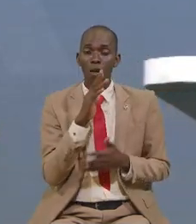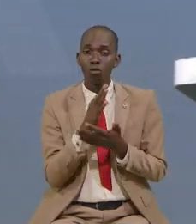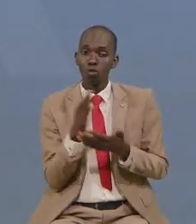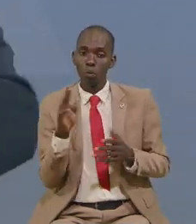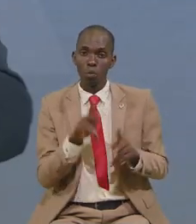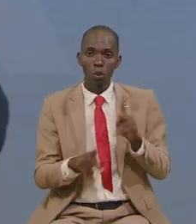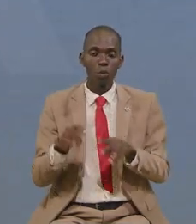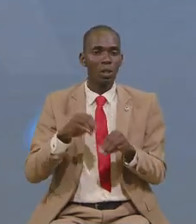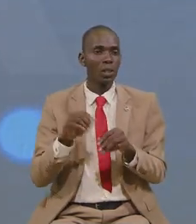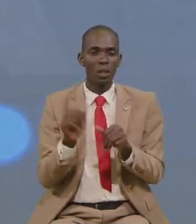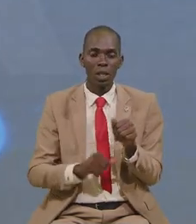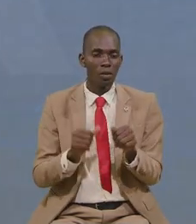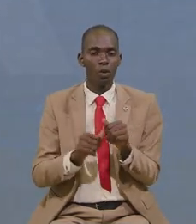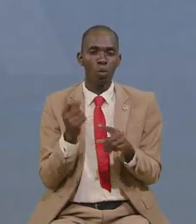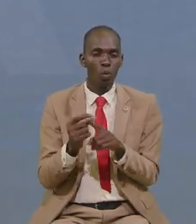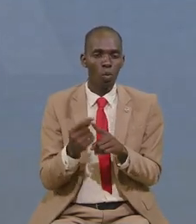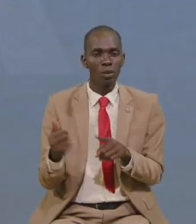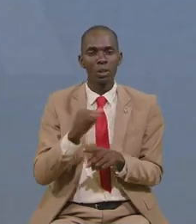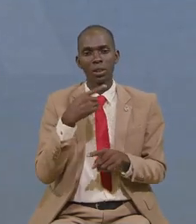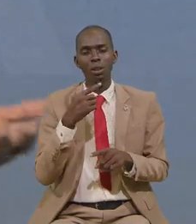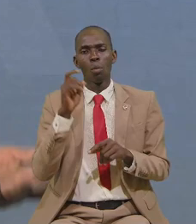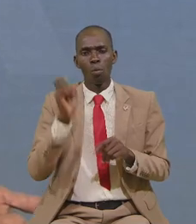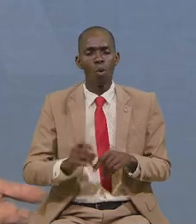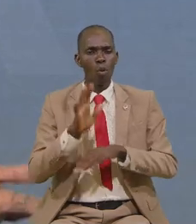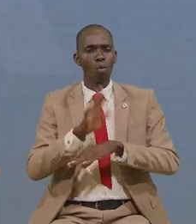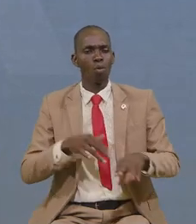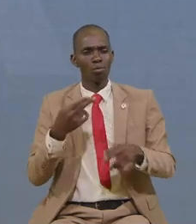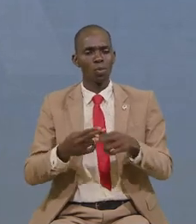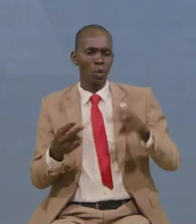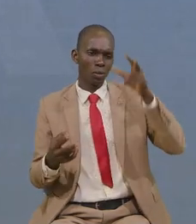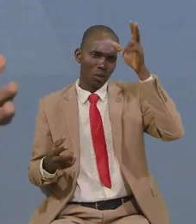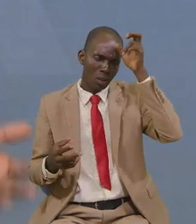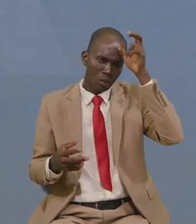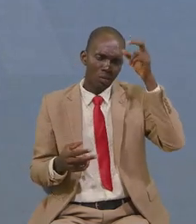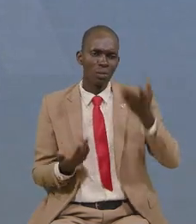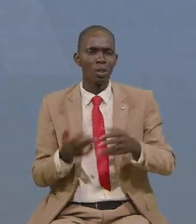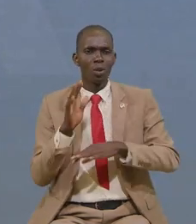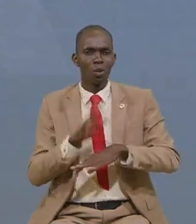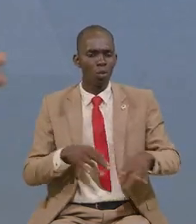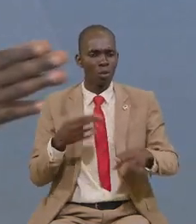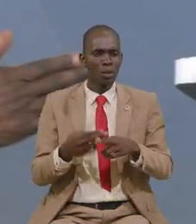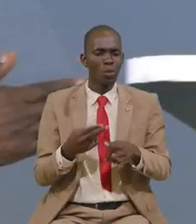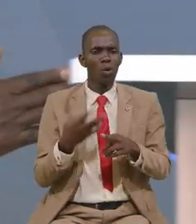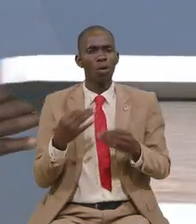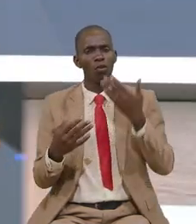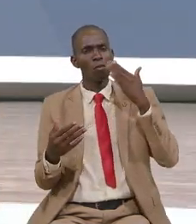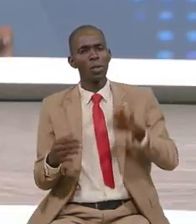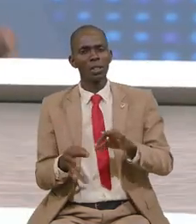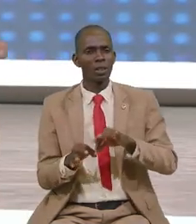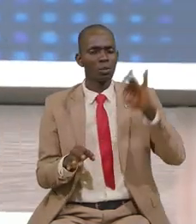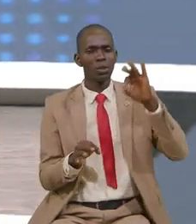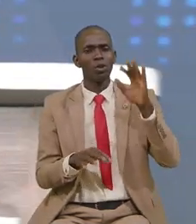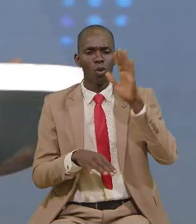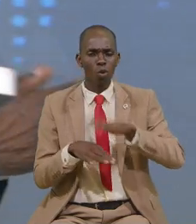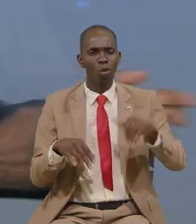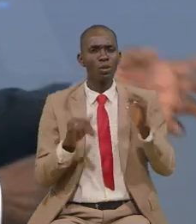everything they say, they have to mention devil, they have to mention Satan, they have to mention evil spirit, they have to mention dark powers,